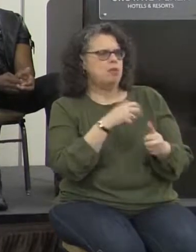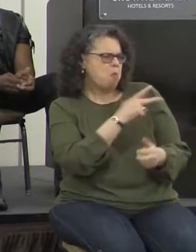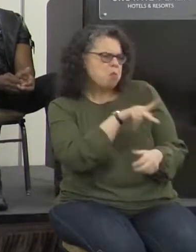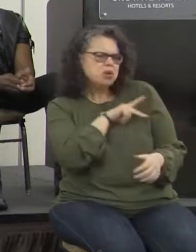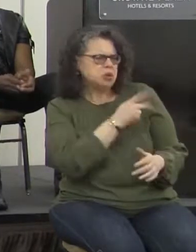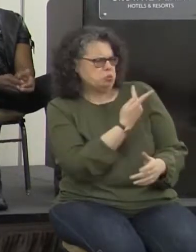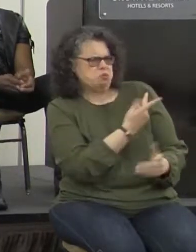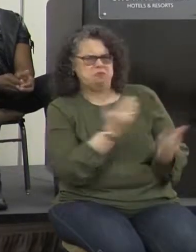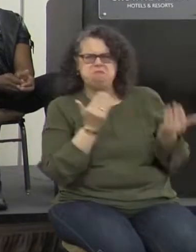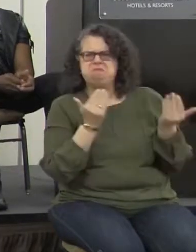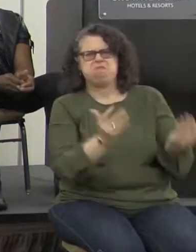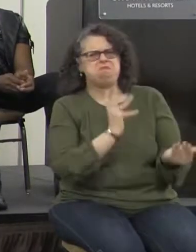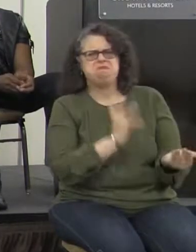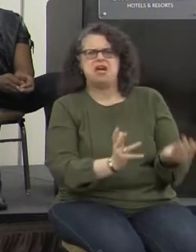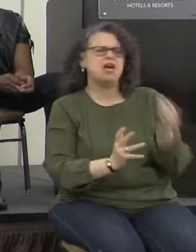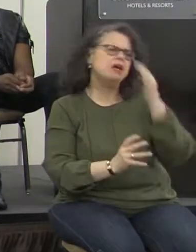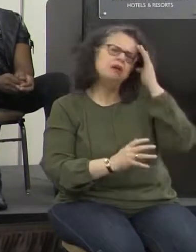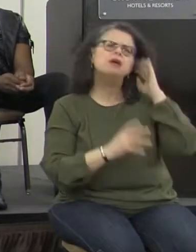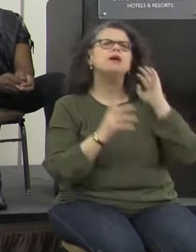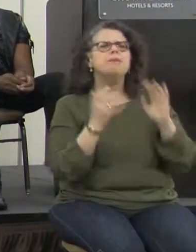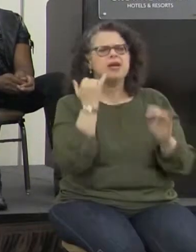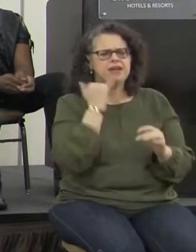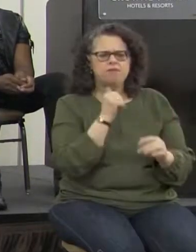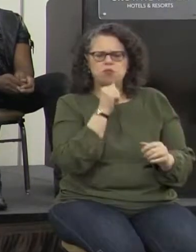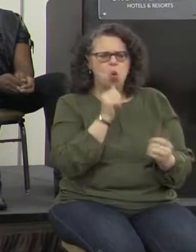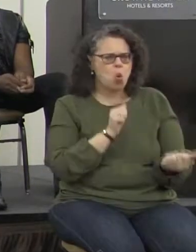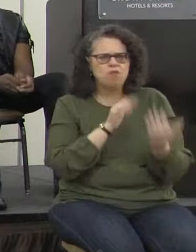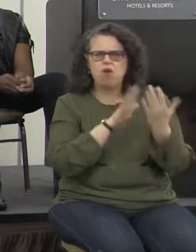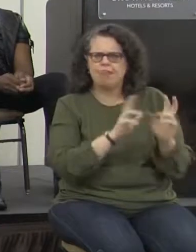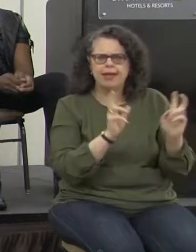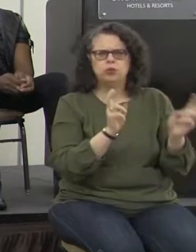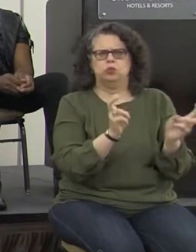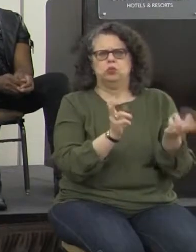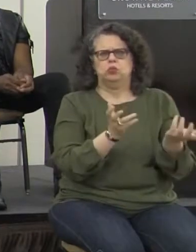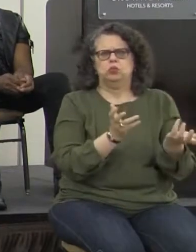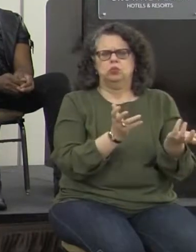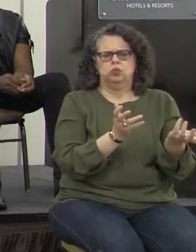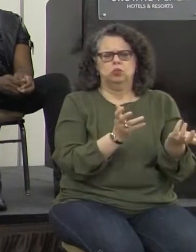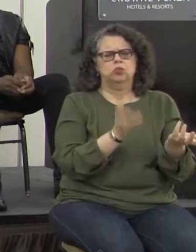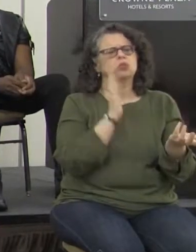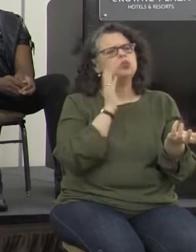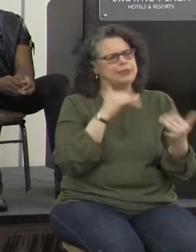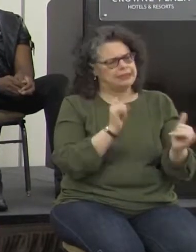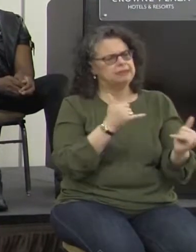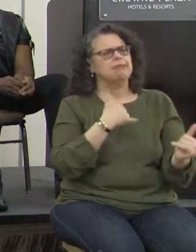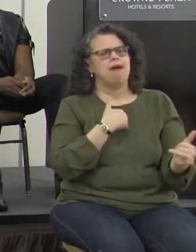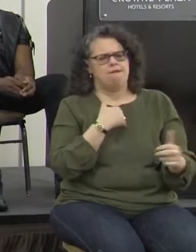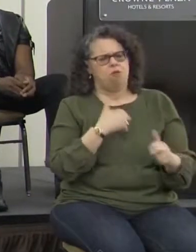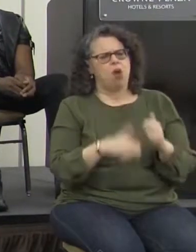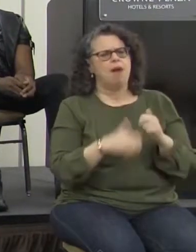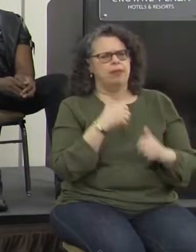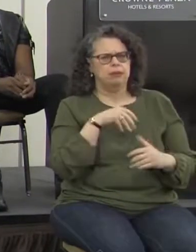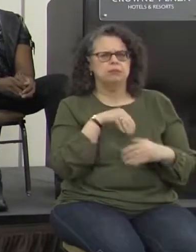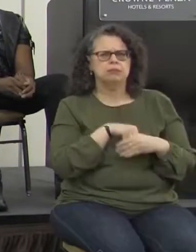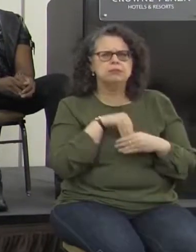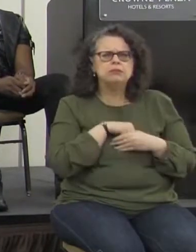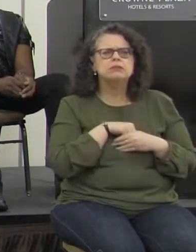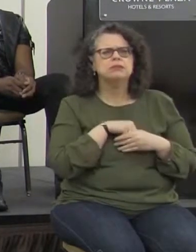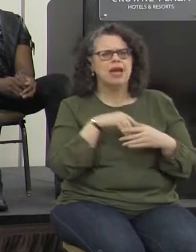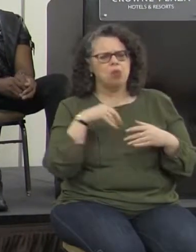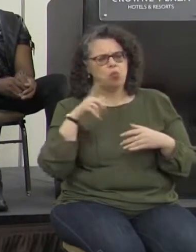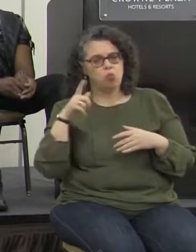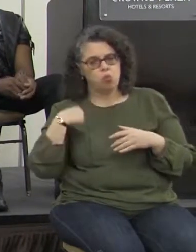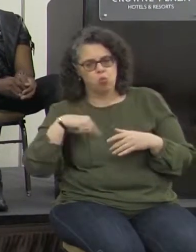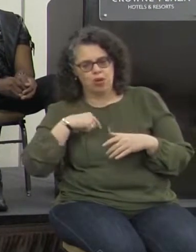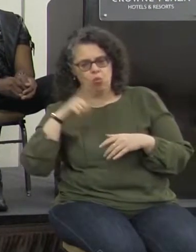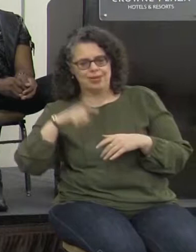personally. I'm just saying that as long as that remains unconfronted, then there will still be the need for us to gather